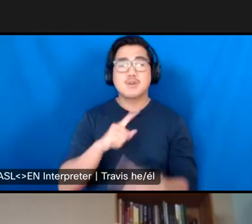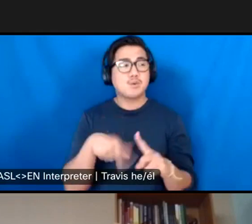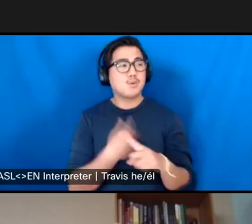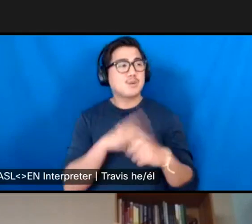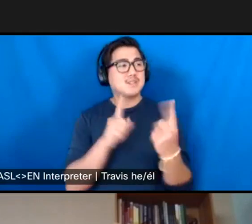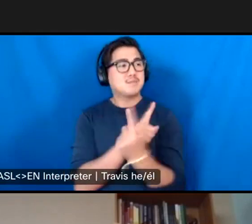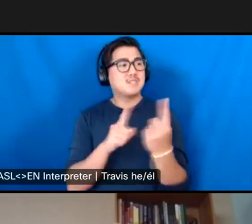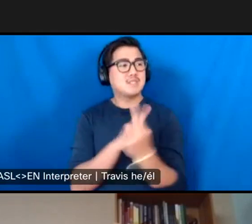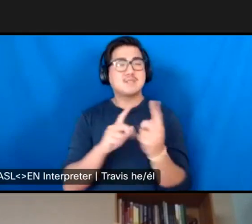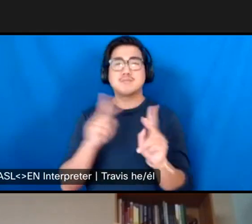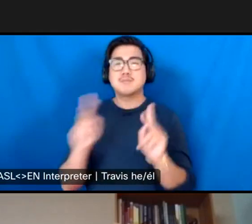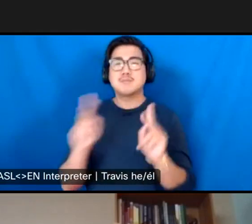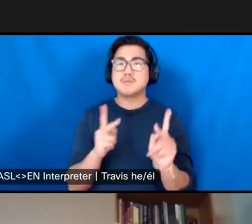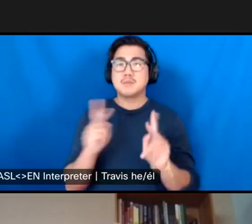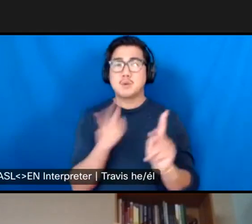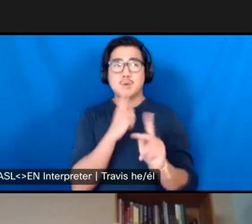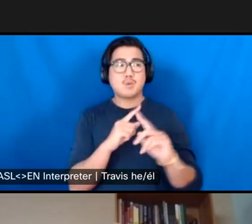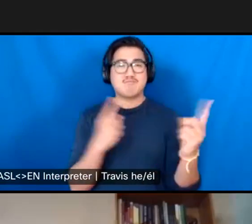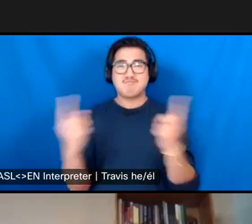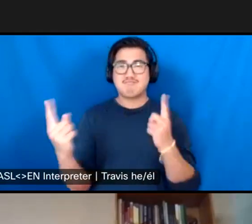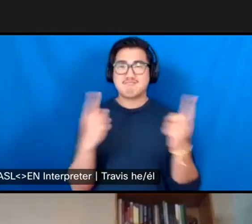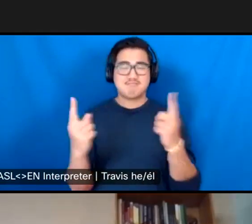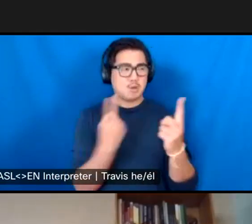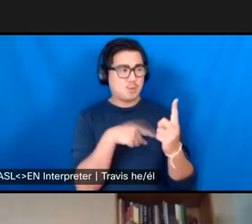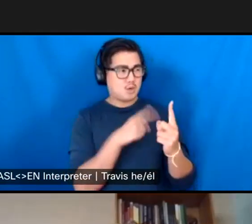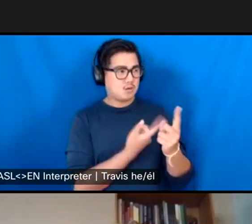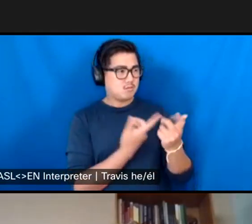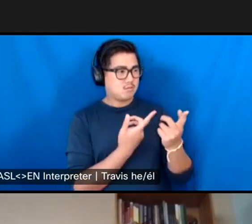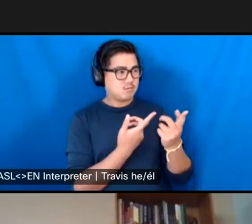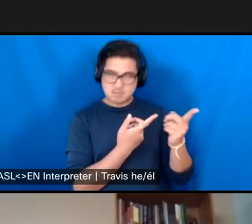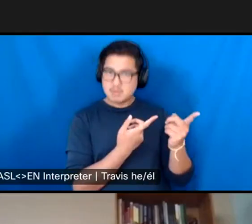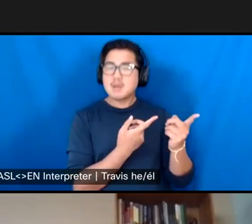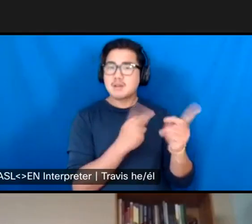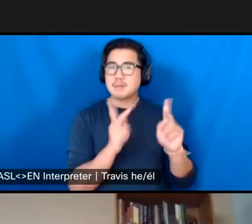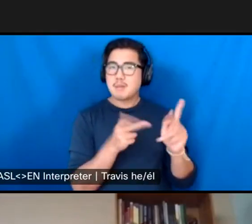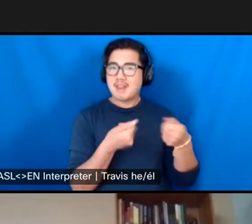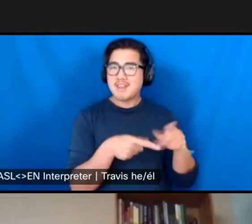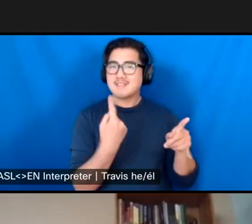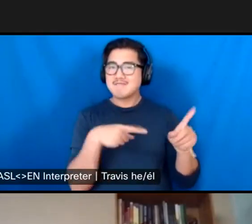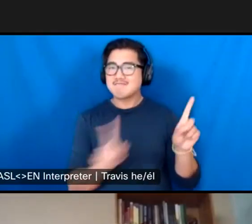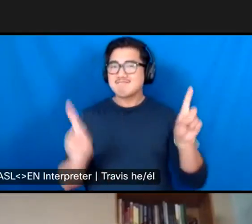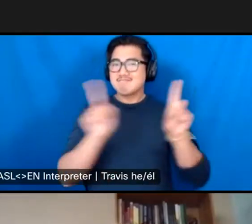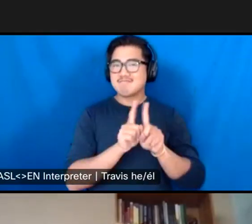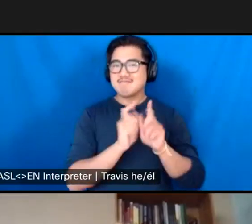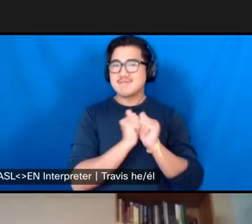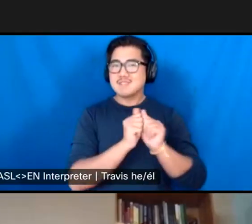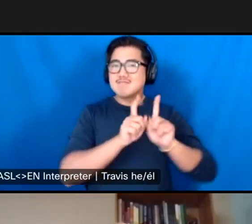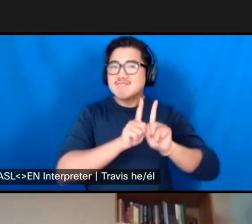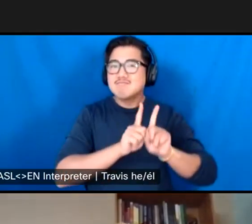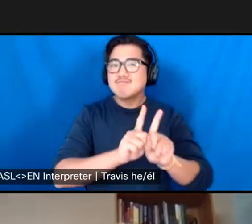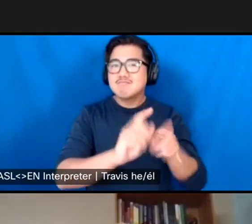folks come to allow us to witness them and walk with them on their journey, part of our initial